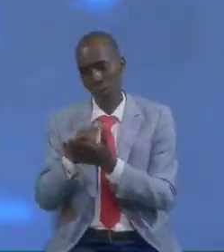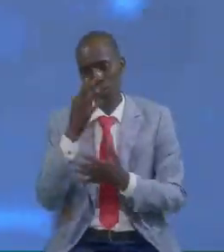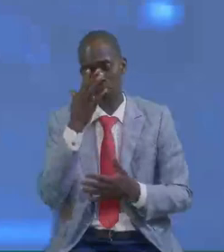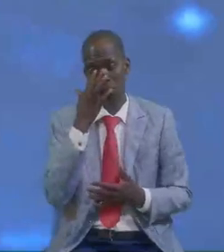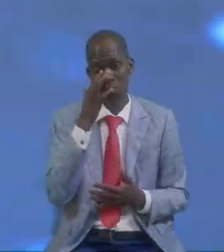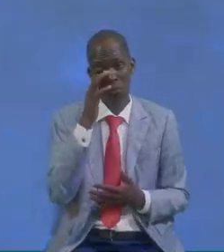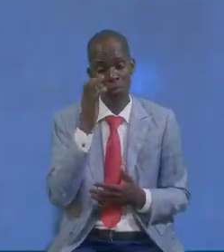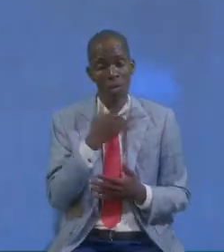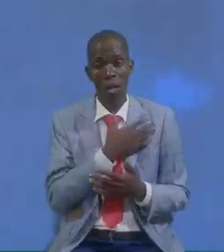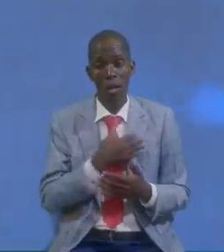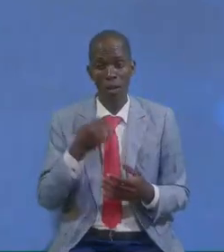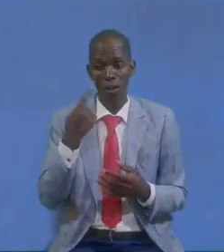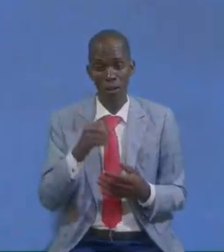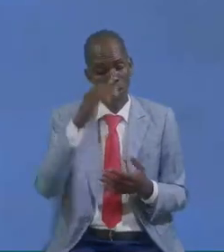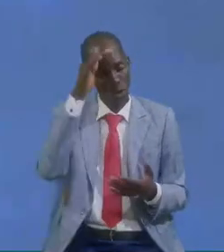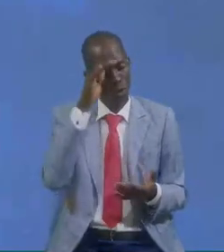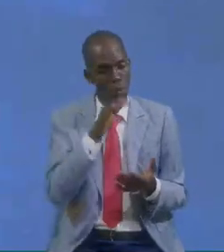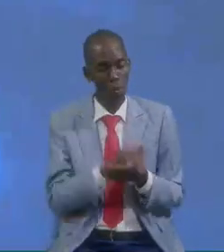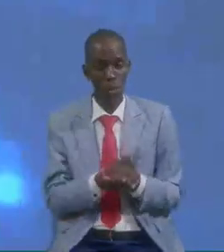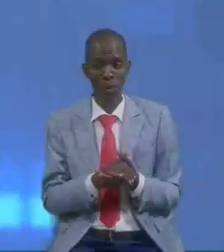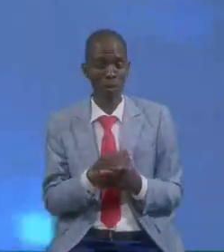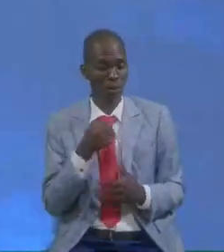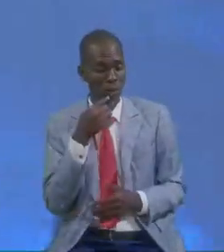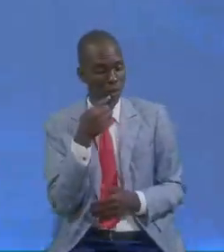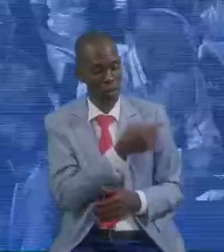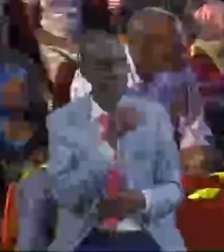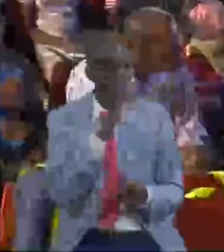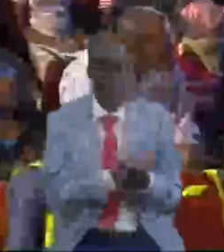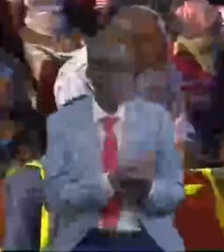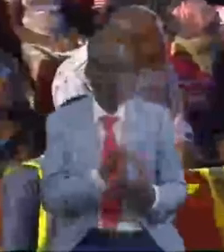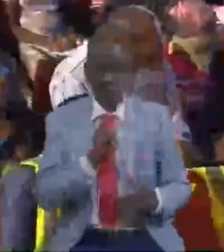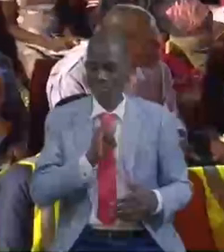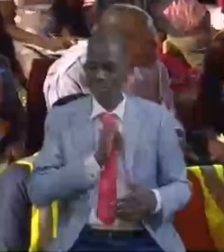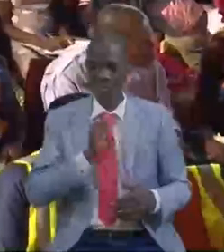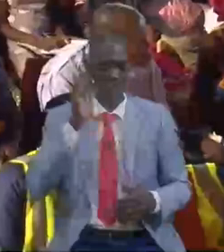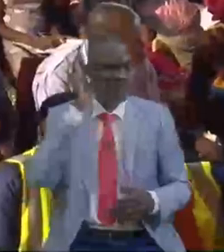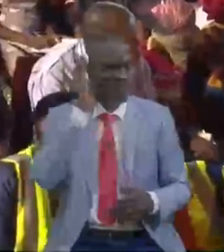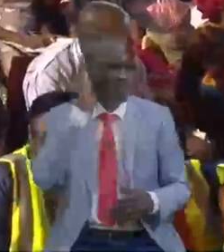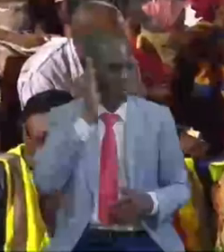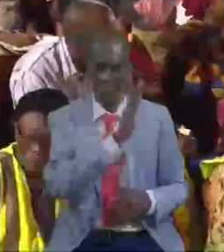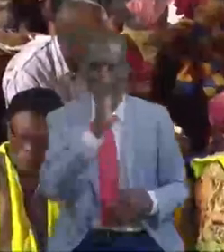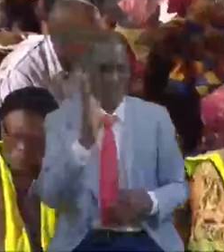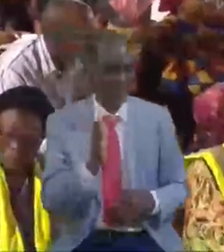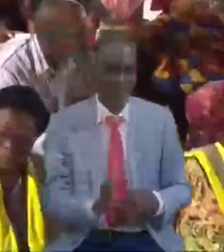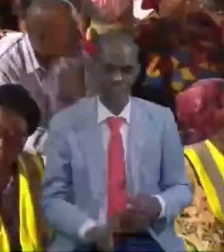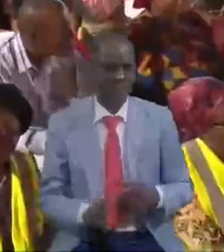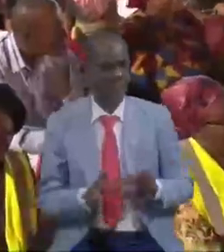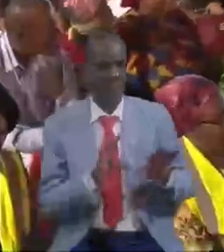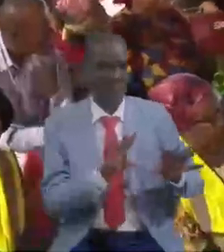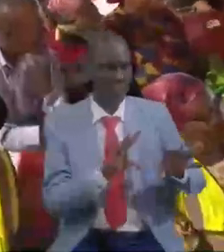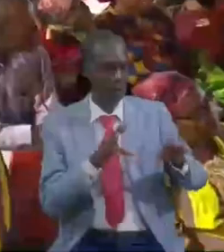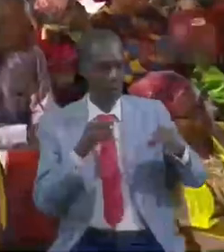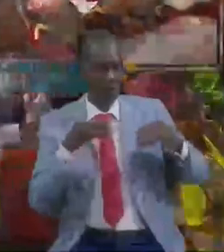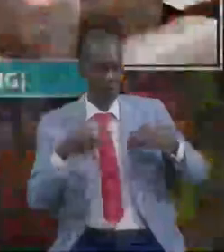the husband said, le mari a dit, I will never je ne vais have jamais that woman avoir in encore this cette